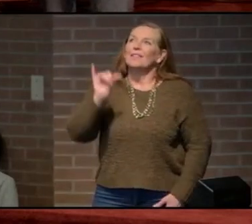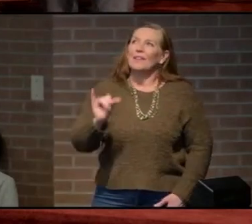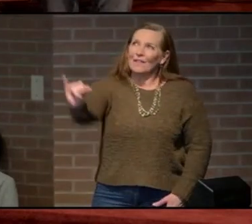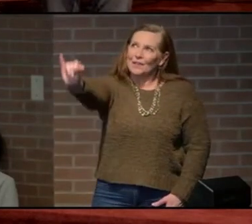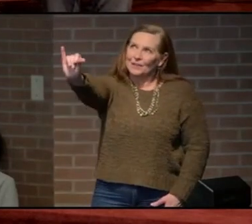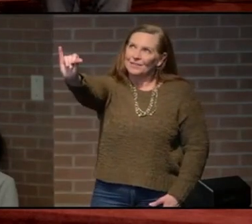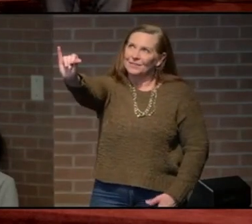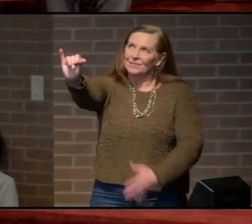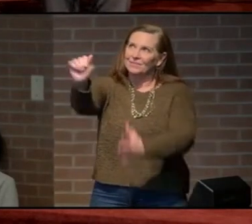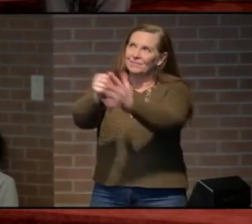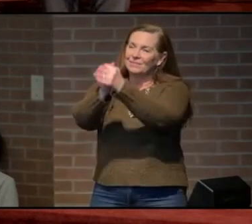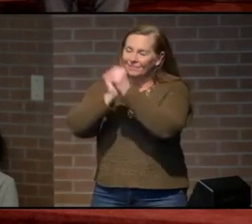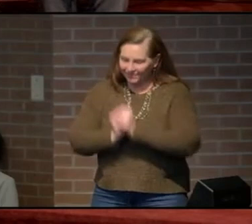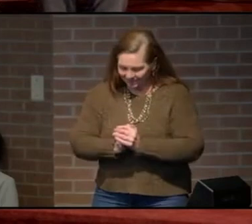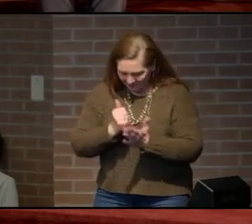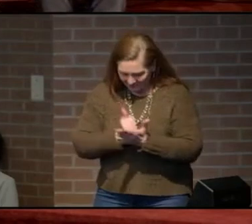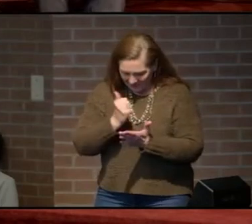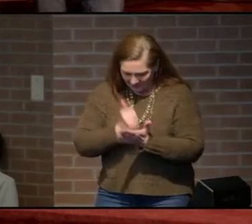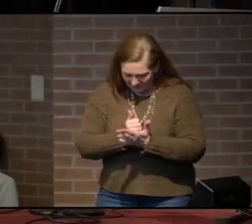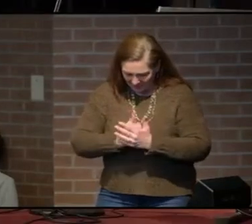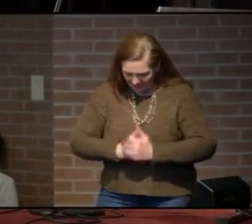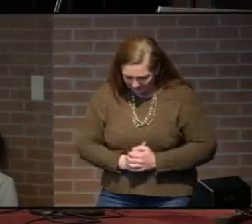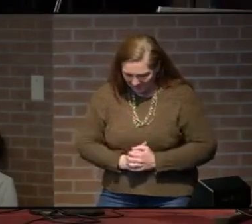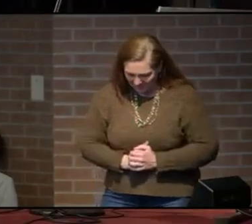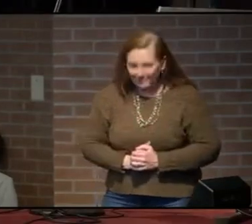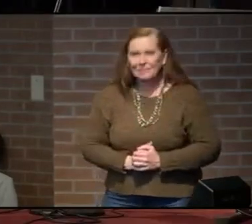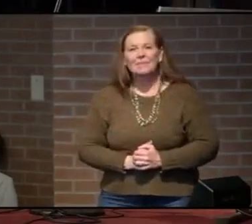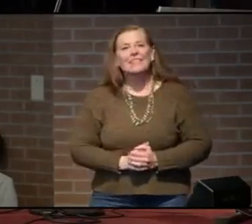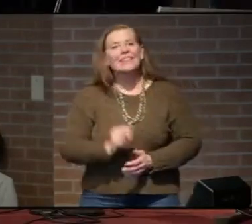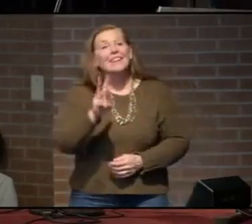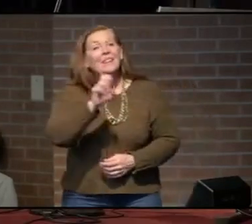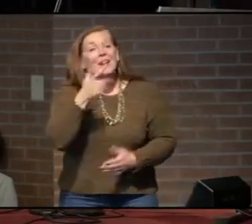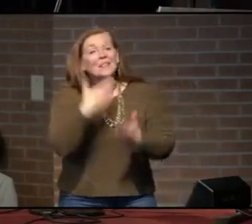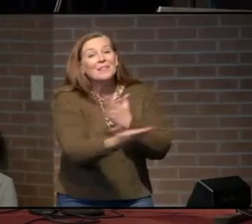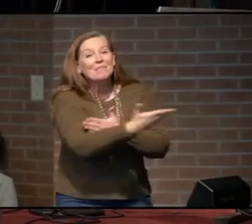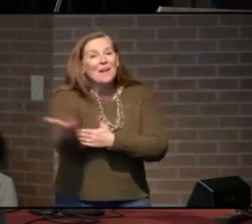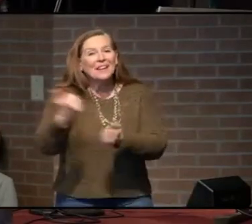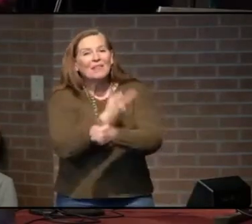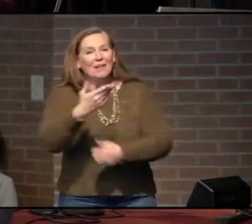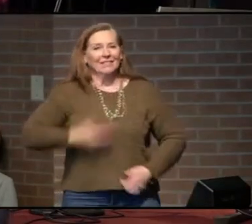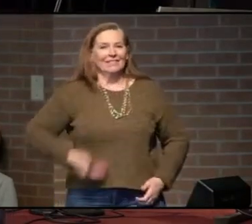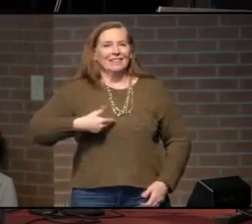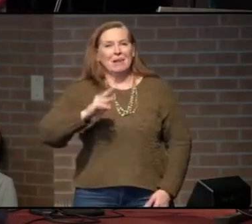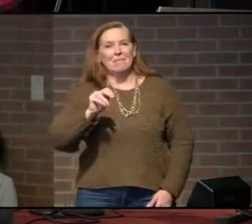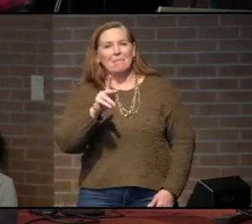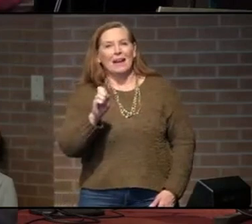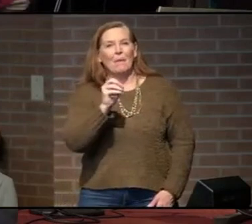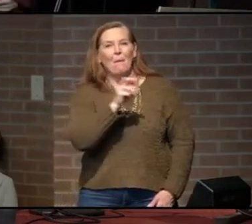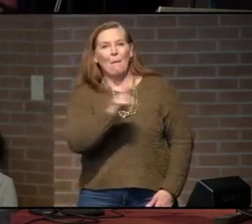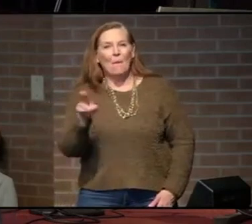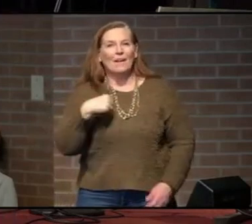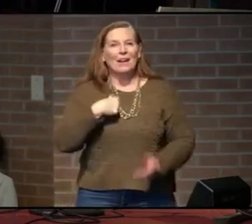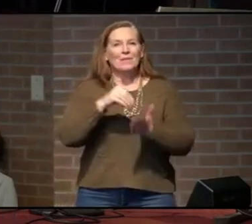glory forever. Amen. Well, good morning, everyone. My name is Mike Orr. I am the Director of Student Ministries